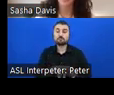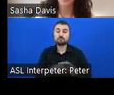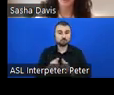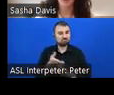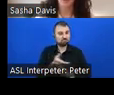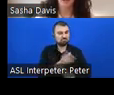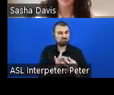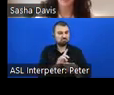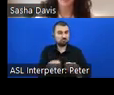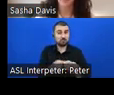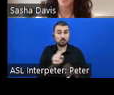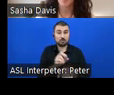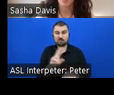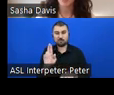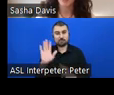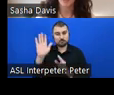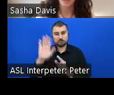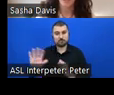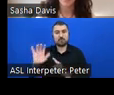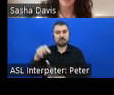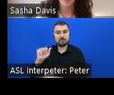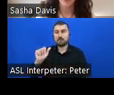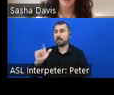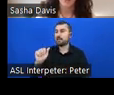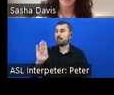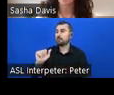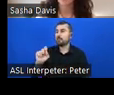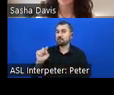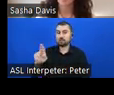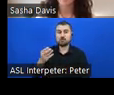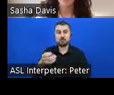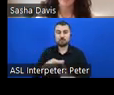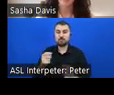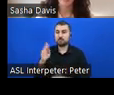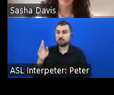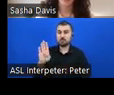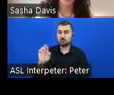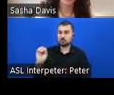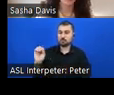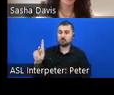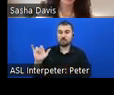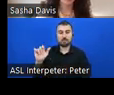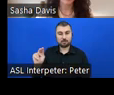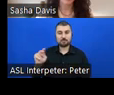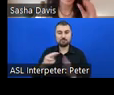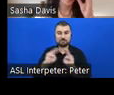mentioned before, this work on the right, that's in alabaster. It's a bather and is from the Brooklyn Museum's collection.